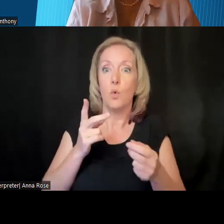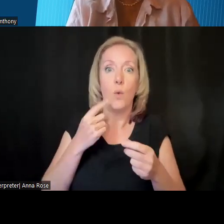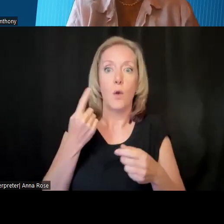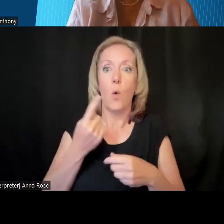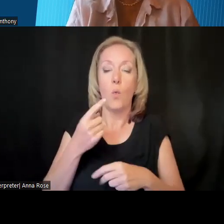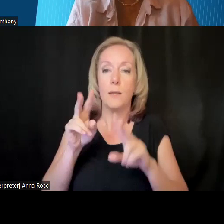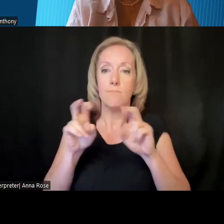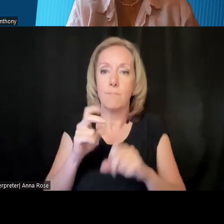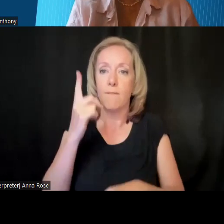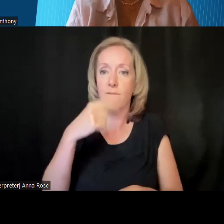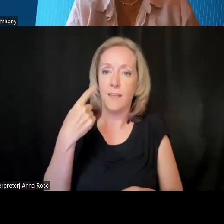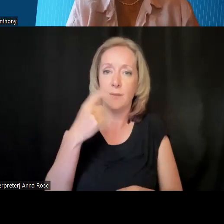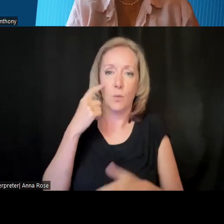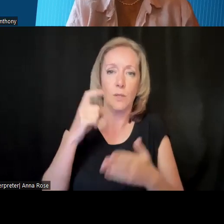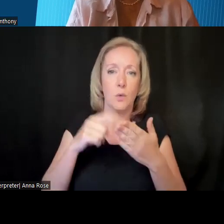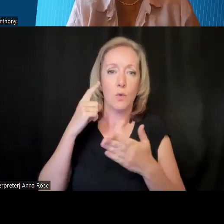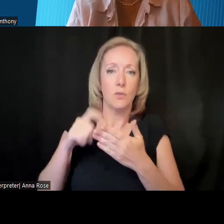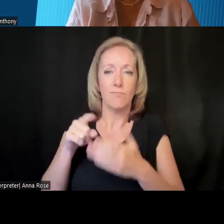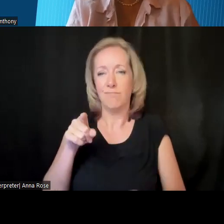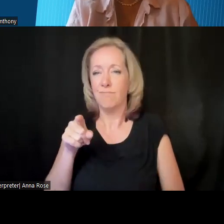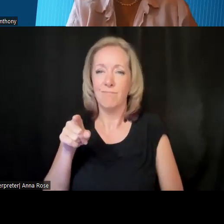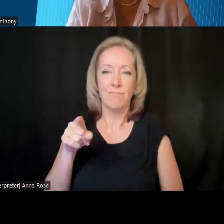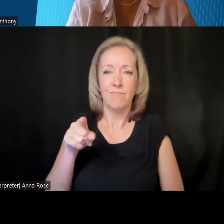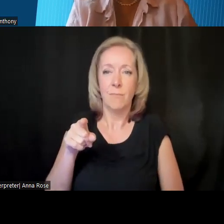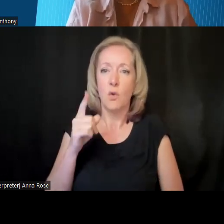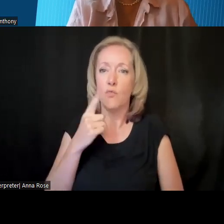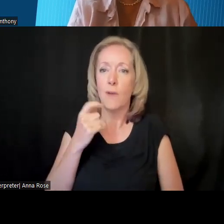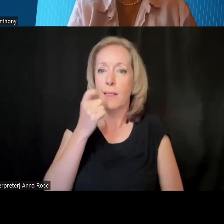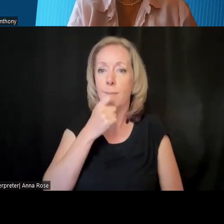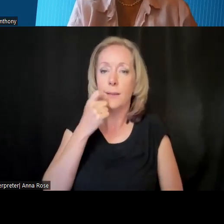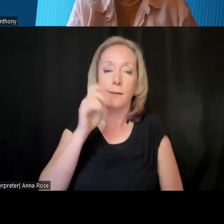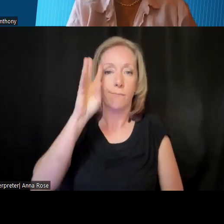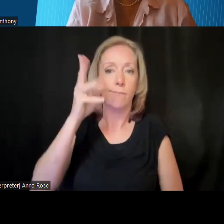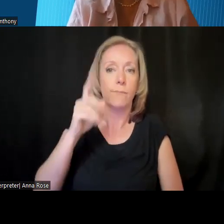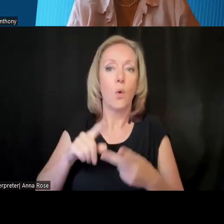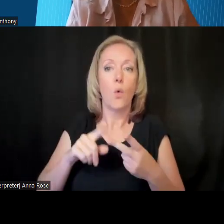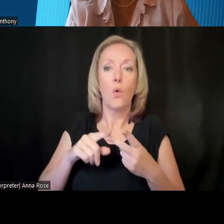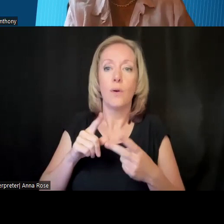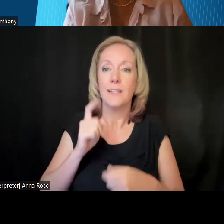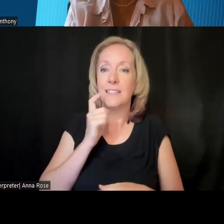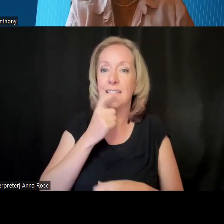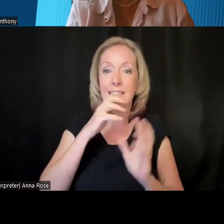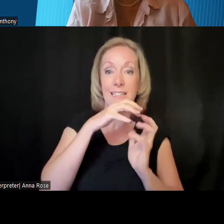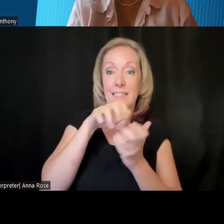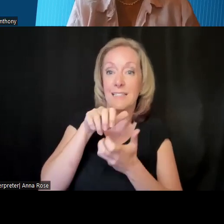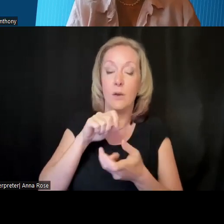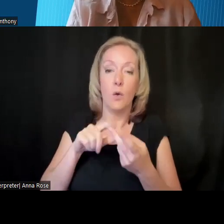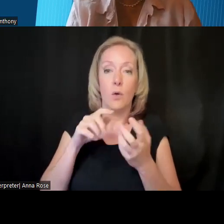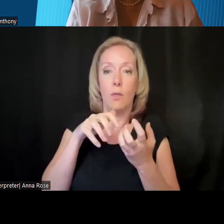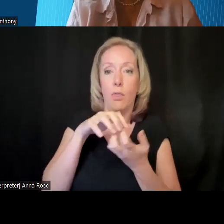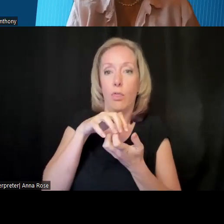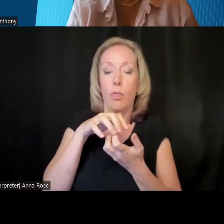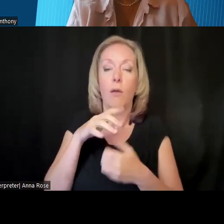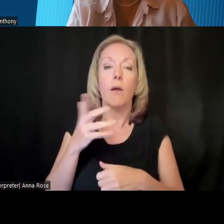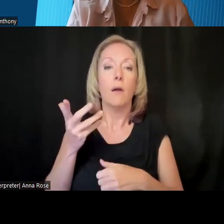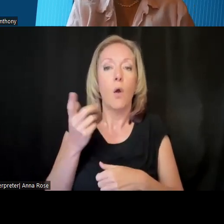time. We notice things all the time. Gee, that person has red lipstick on. Boy, that person has straight teeth. Wow, that person has crooked teeth. We